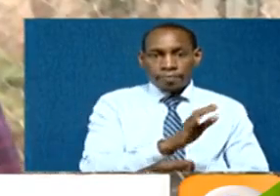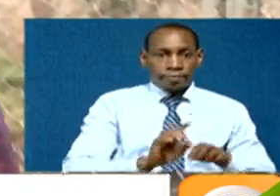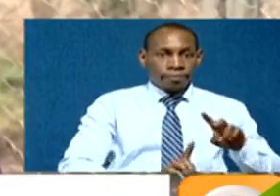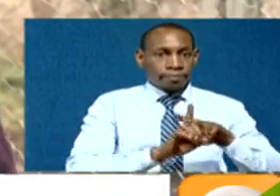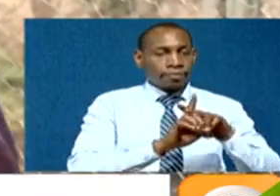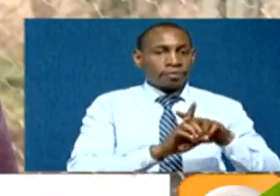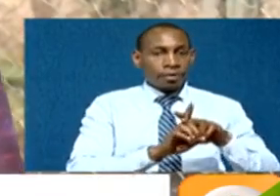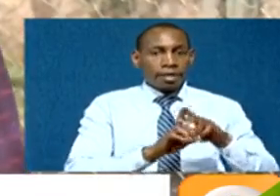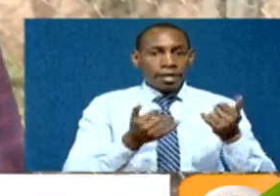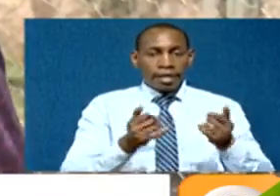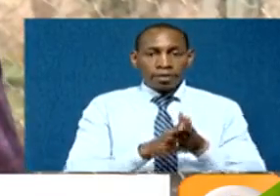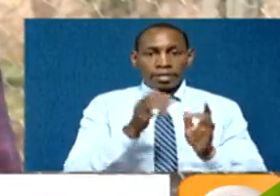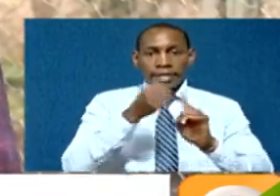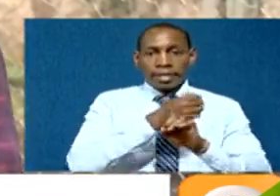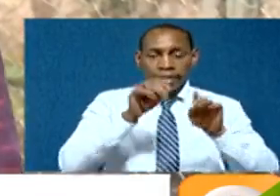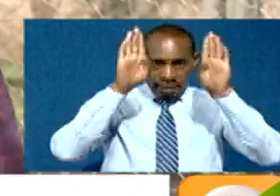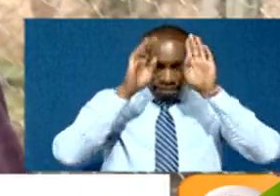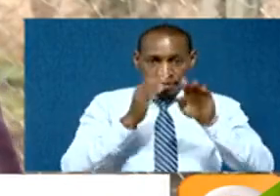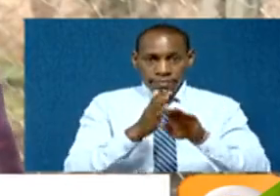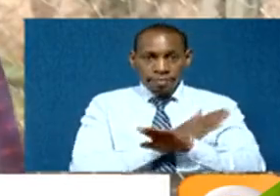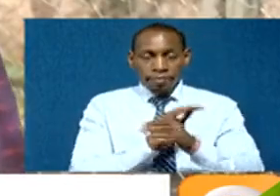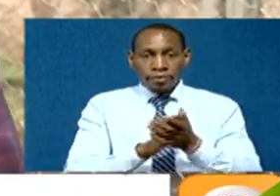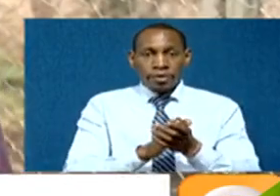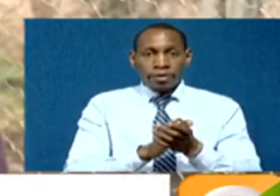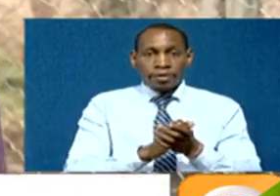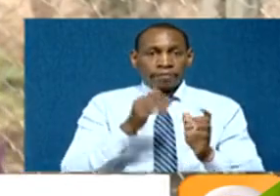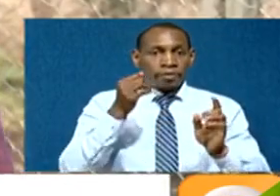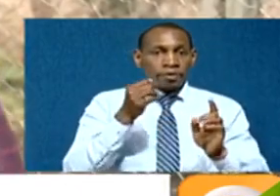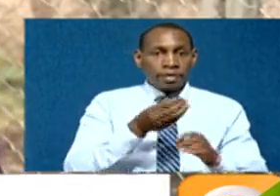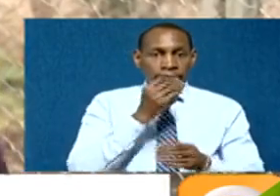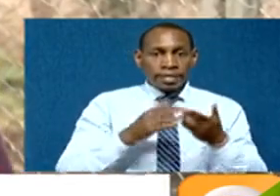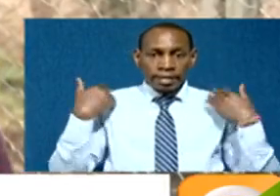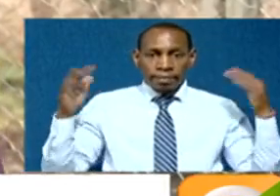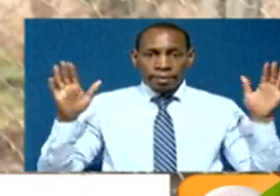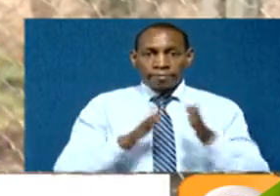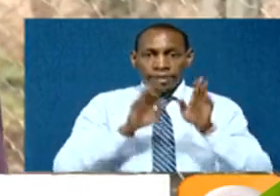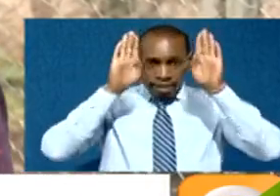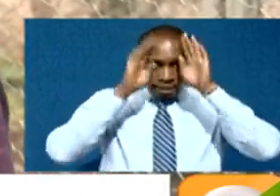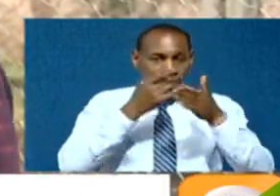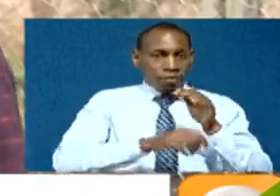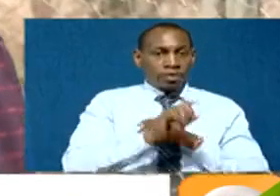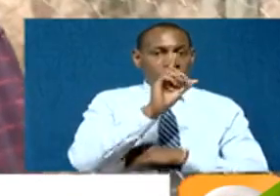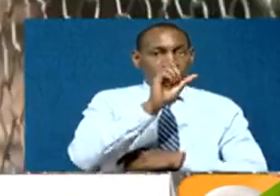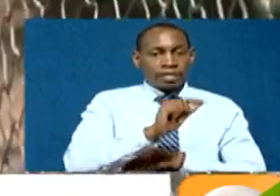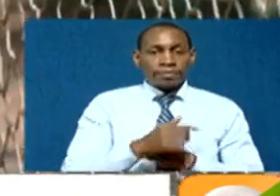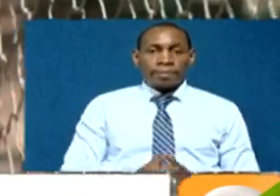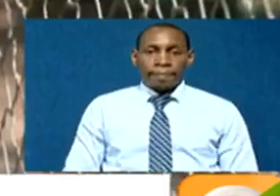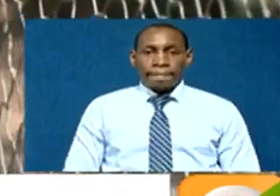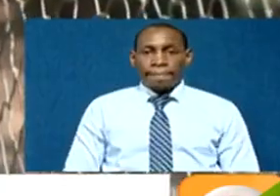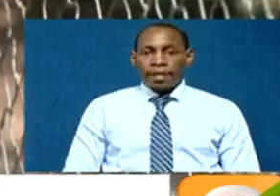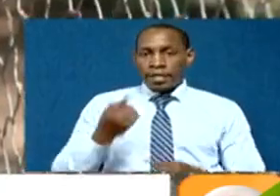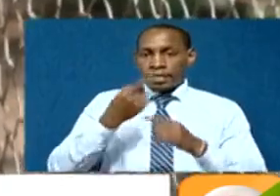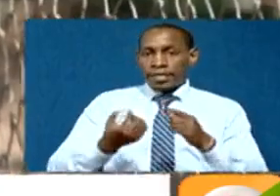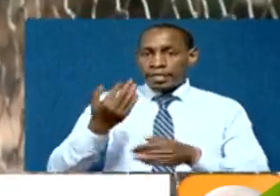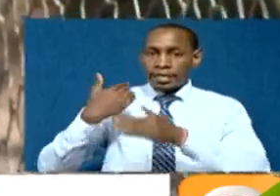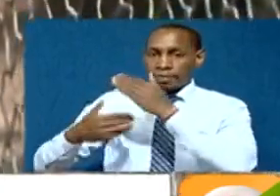or whatever, it will attack the rabbit before the peacocks. Rabbit is cheaper, so I've kept them free range. 3 years